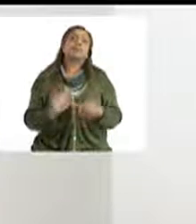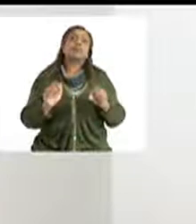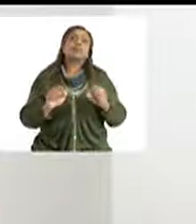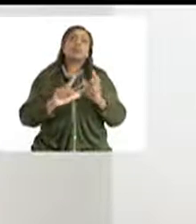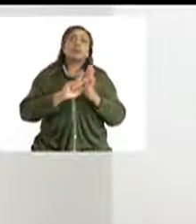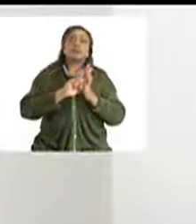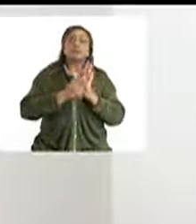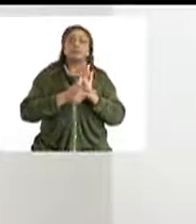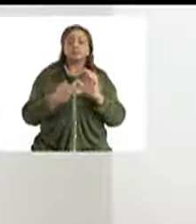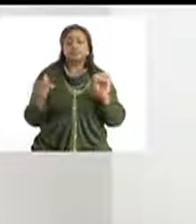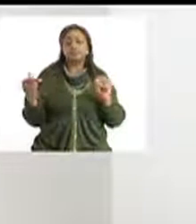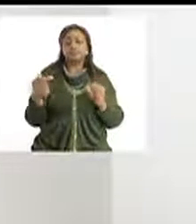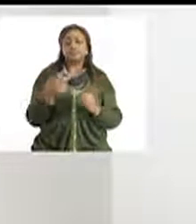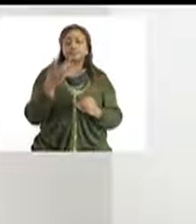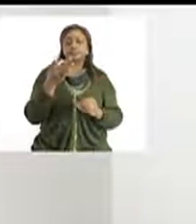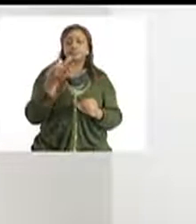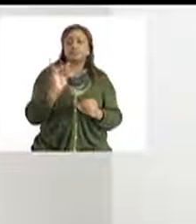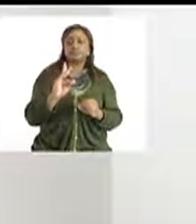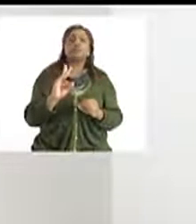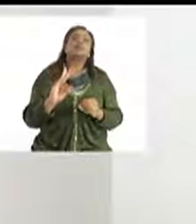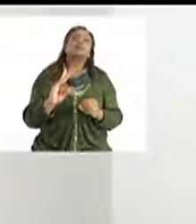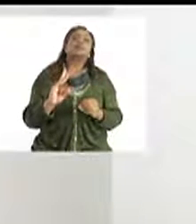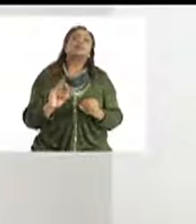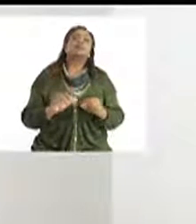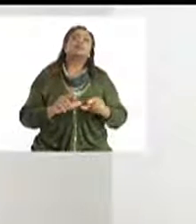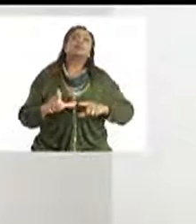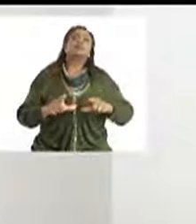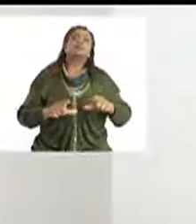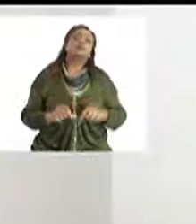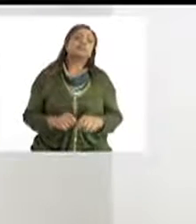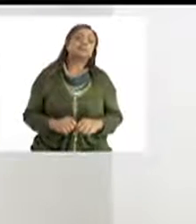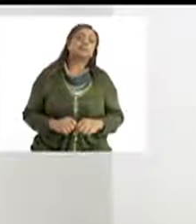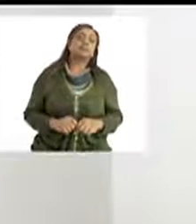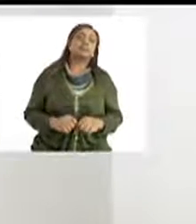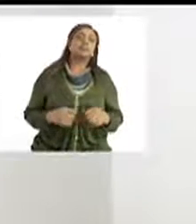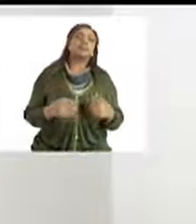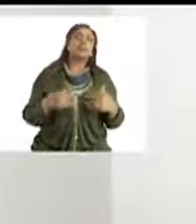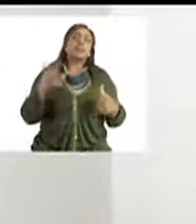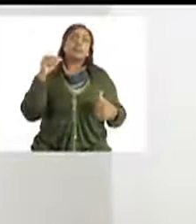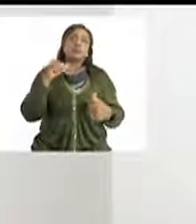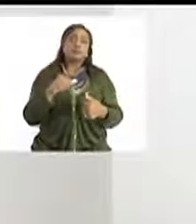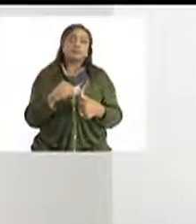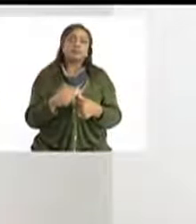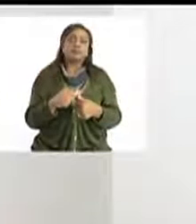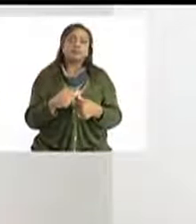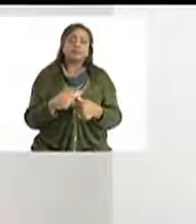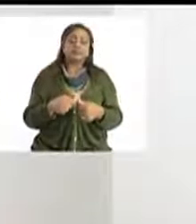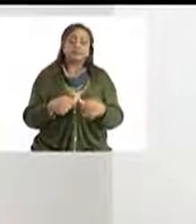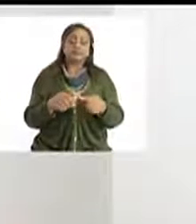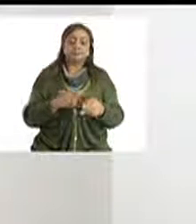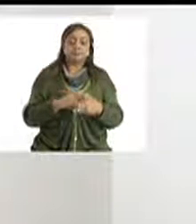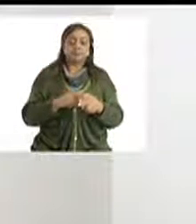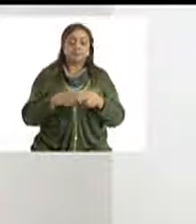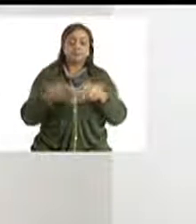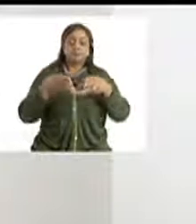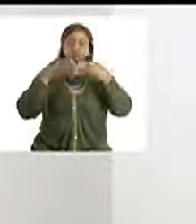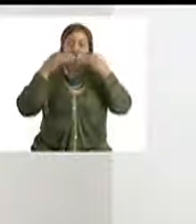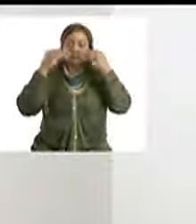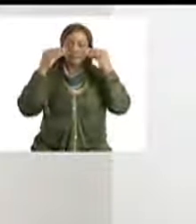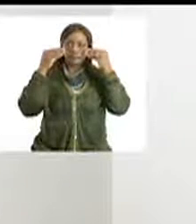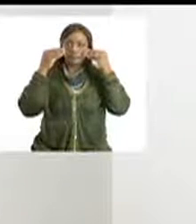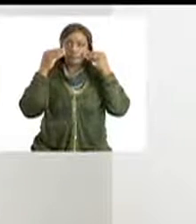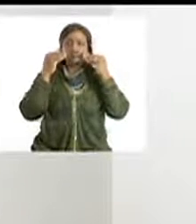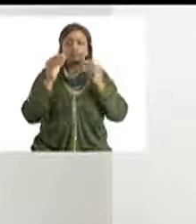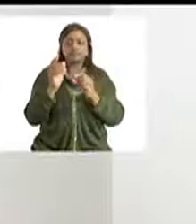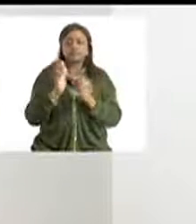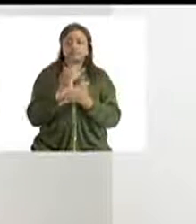lesson is grade 7 science. But before we start with our lesson, remember to put on your mask and let's also sanitize